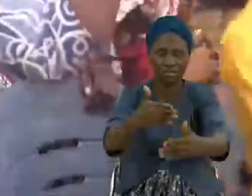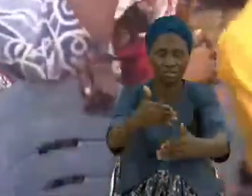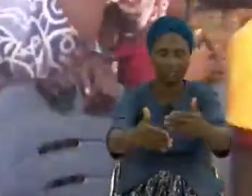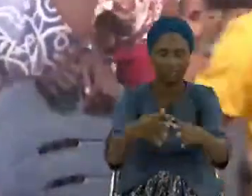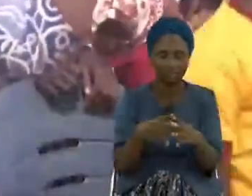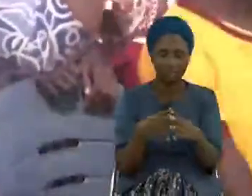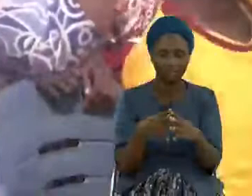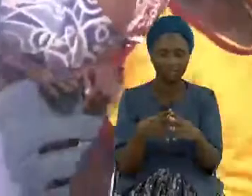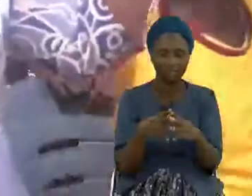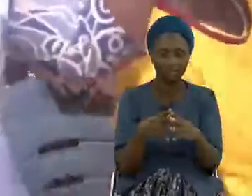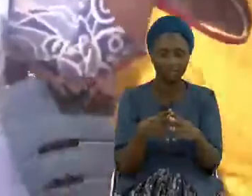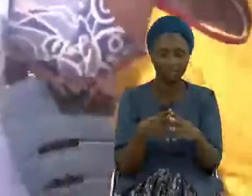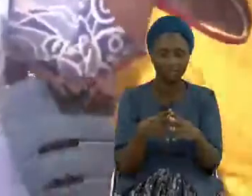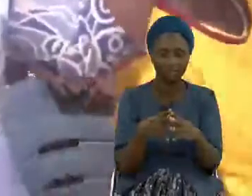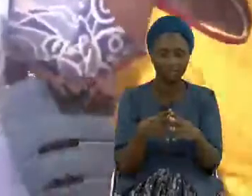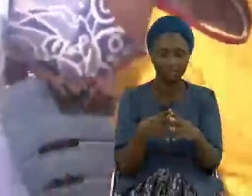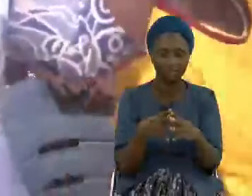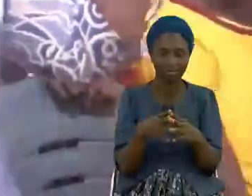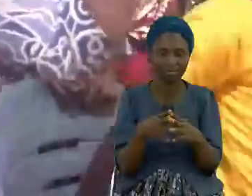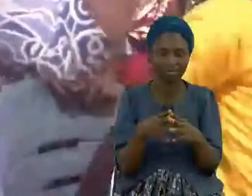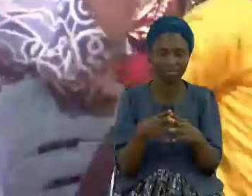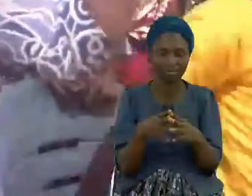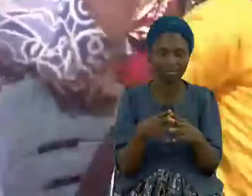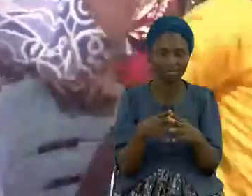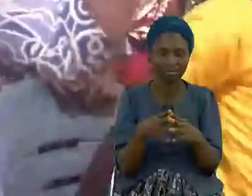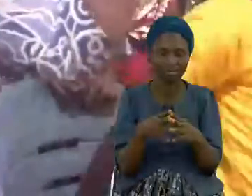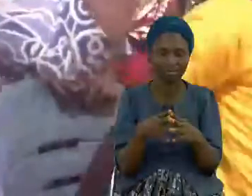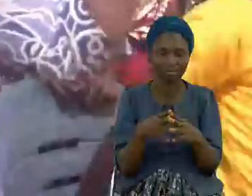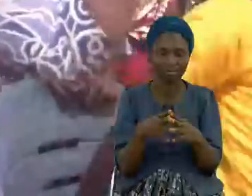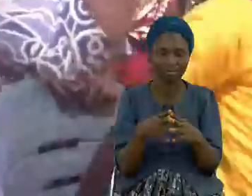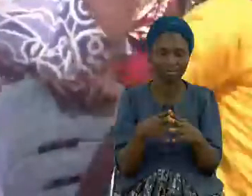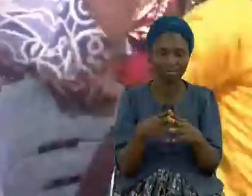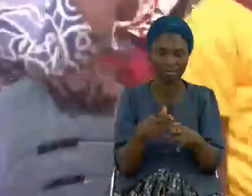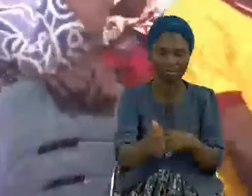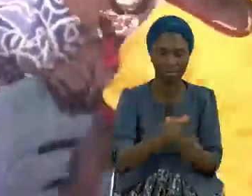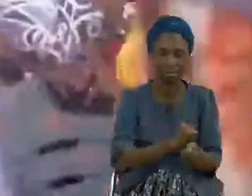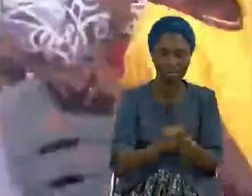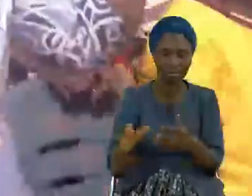sell destroys your chances